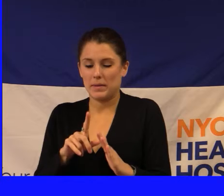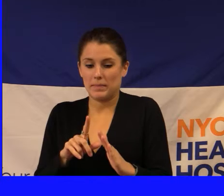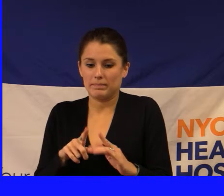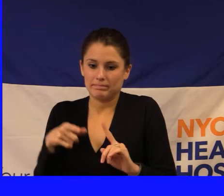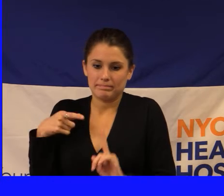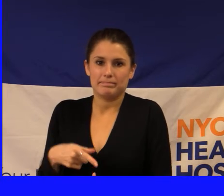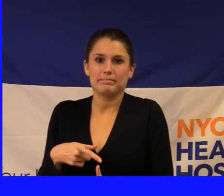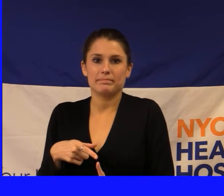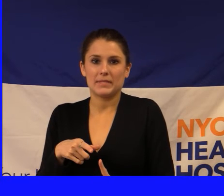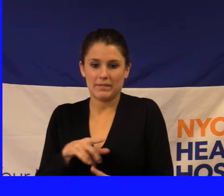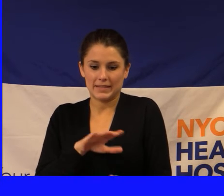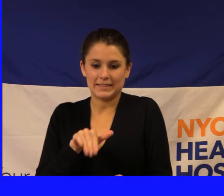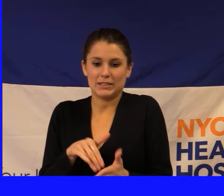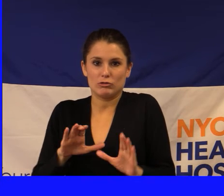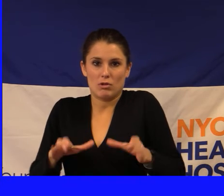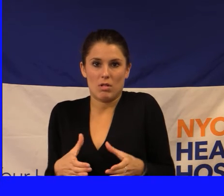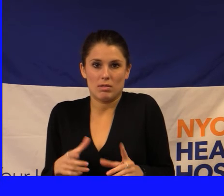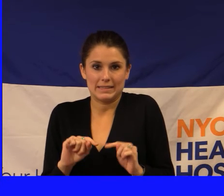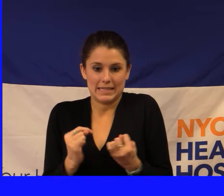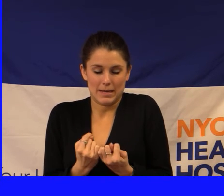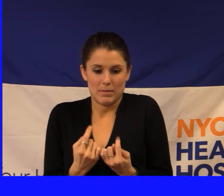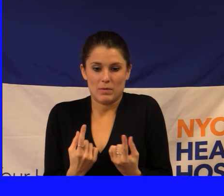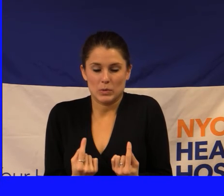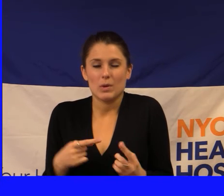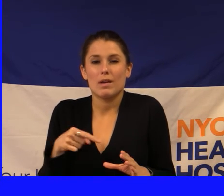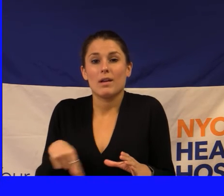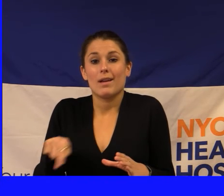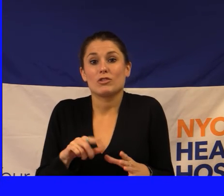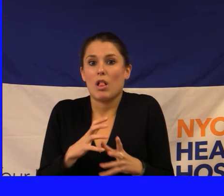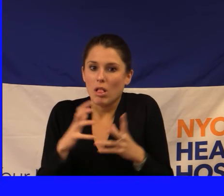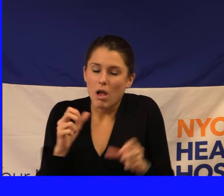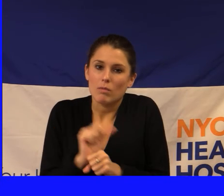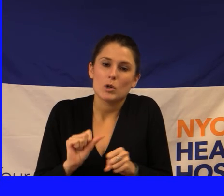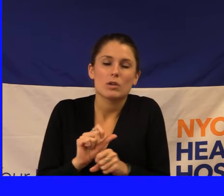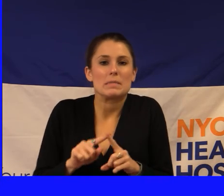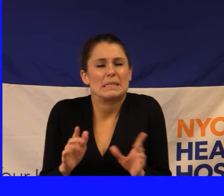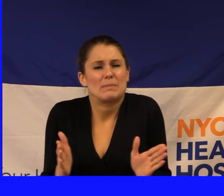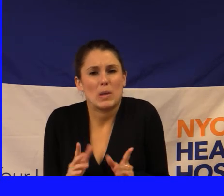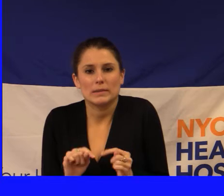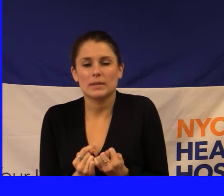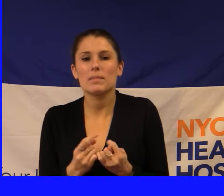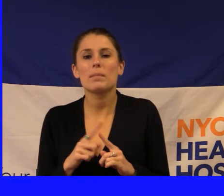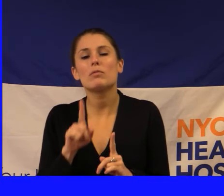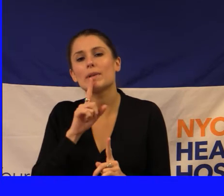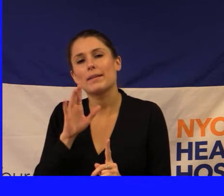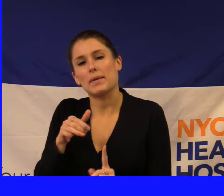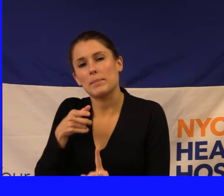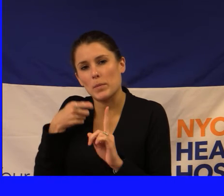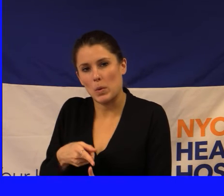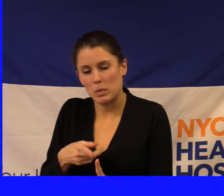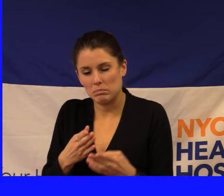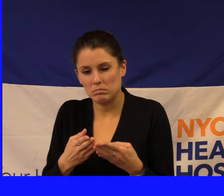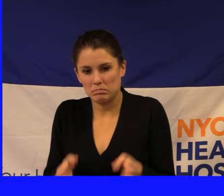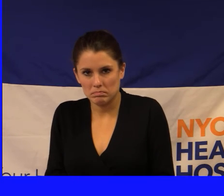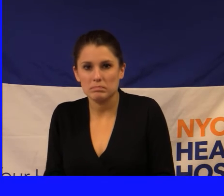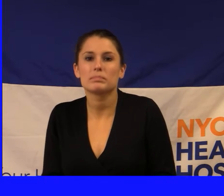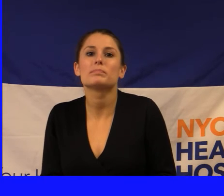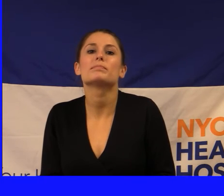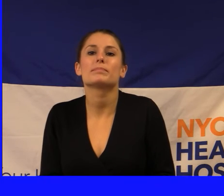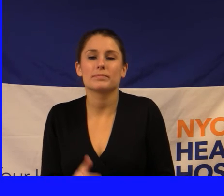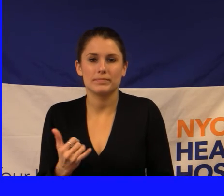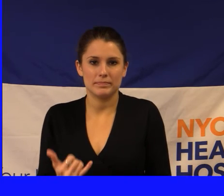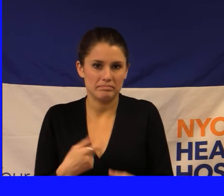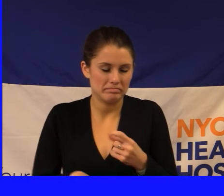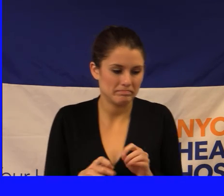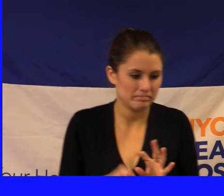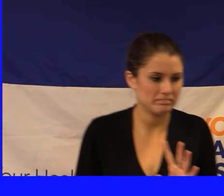team does. There's a lot that goes into it, and it's a small team that does a tremendous amount of work, but that's the core of it. And then what we